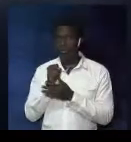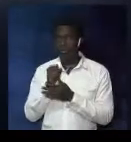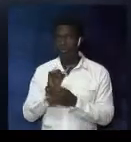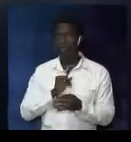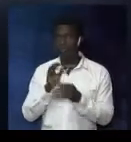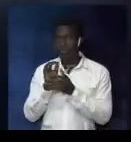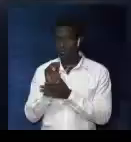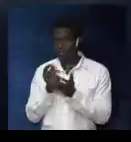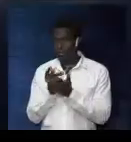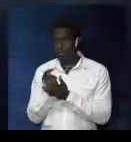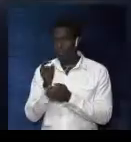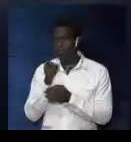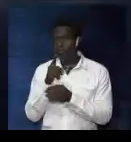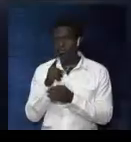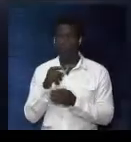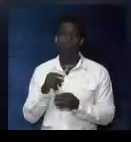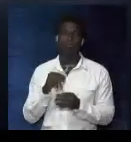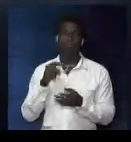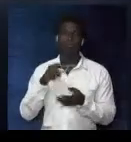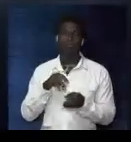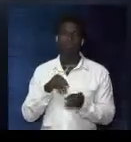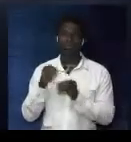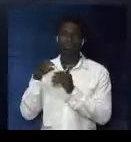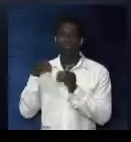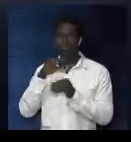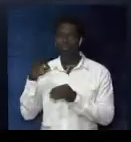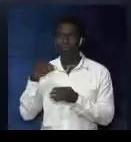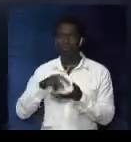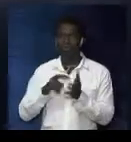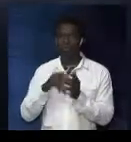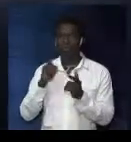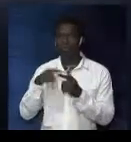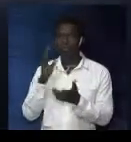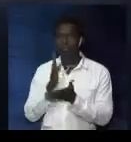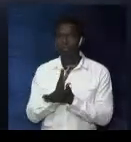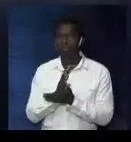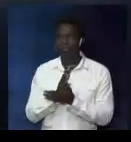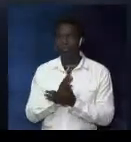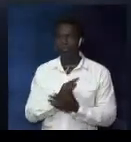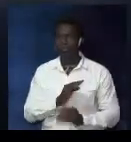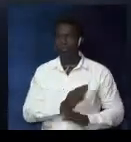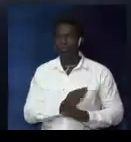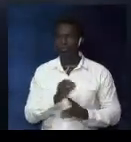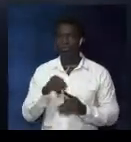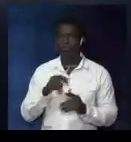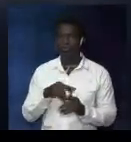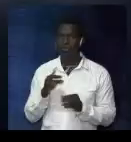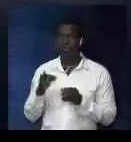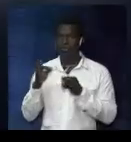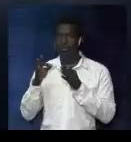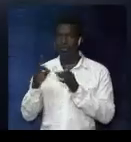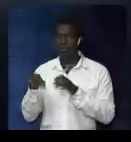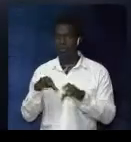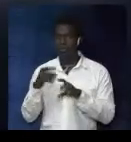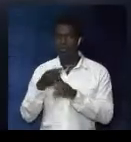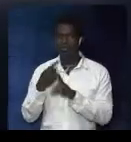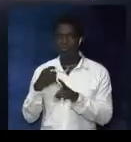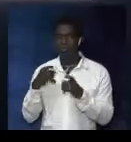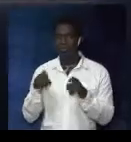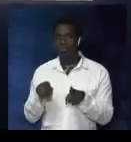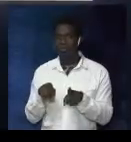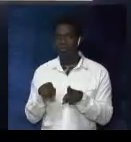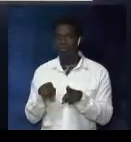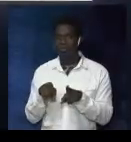you. Put off means to stop, prevent, or delay an activity from